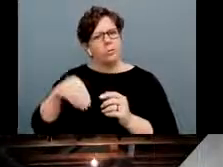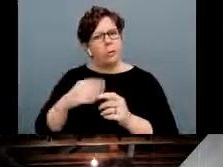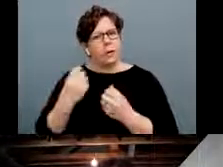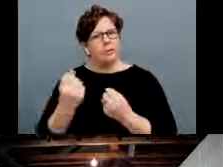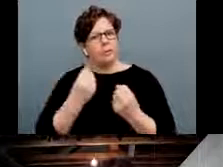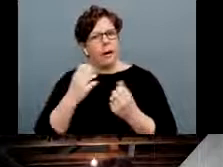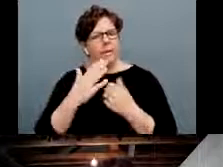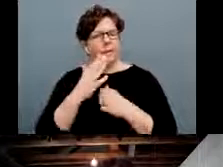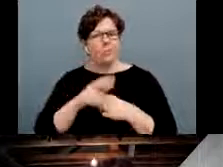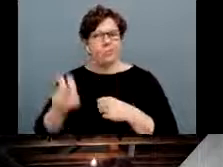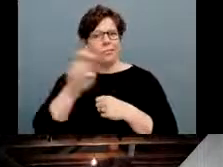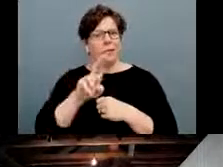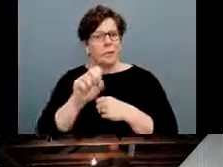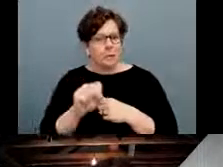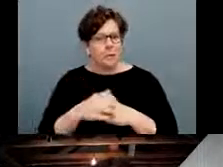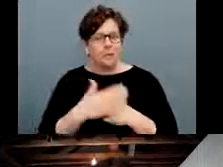Thanks, Rachel.